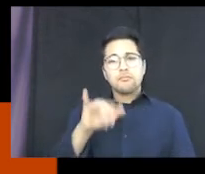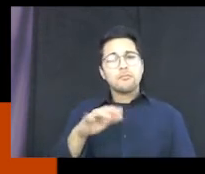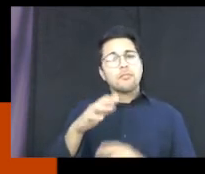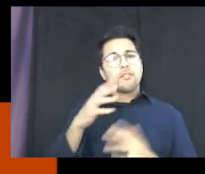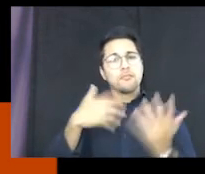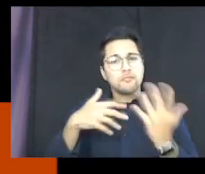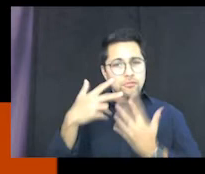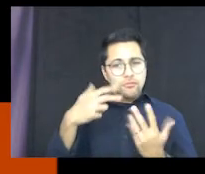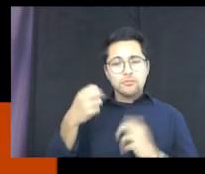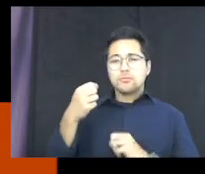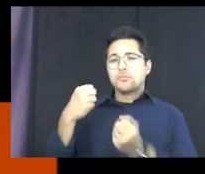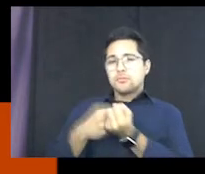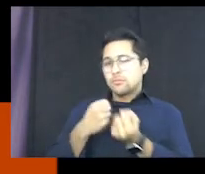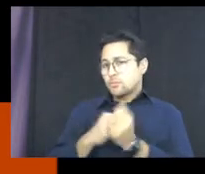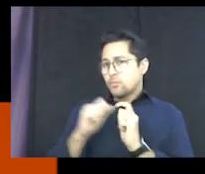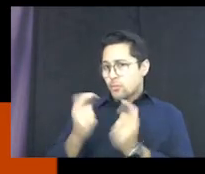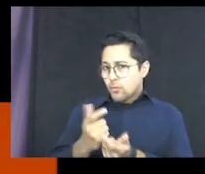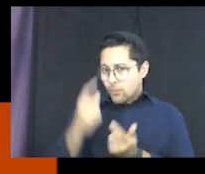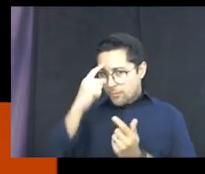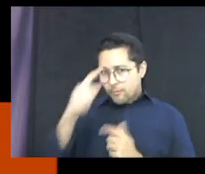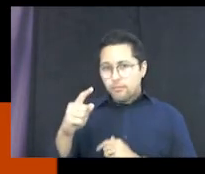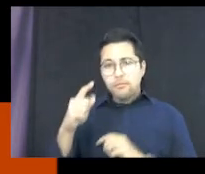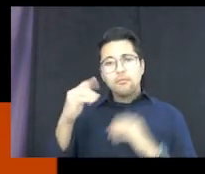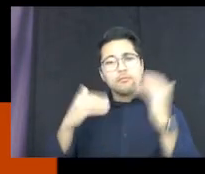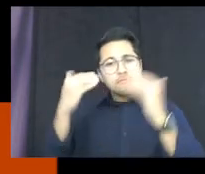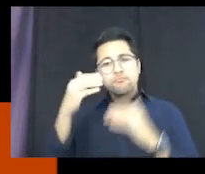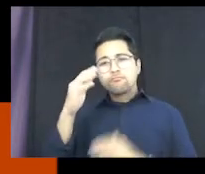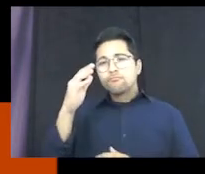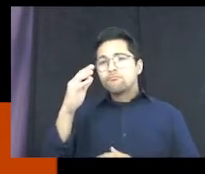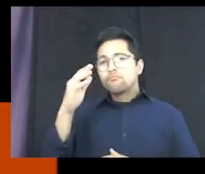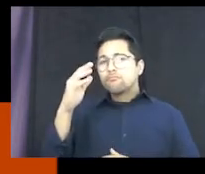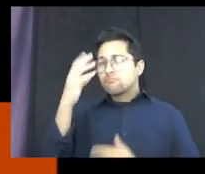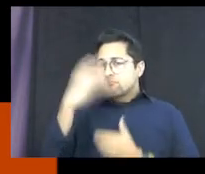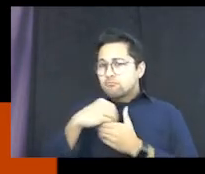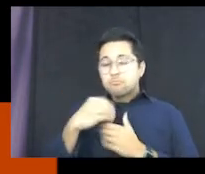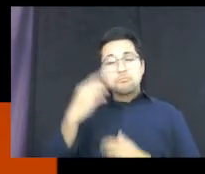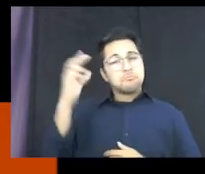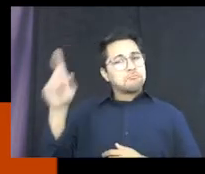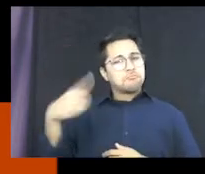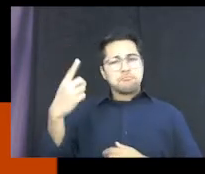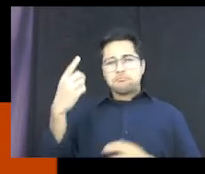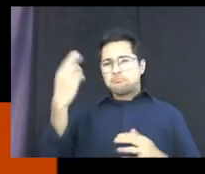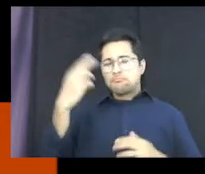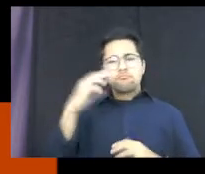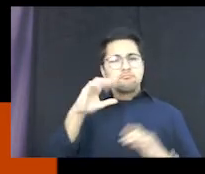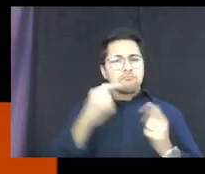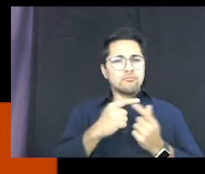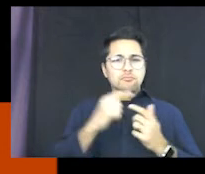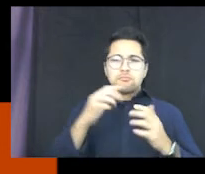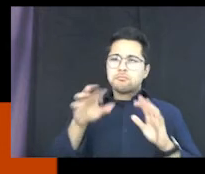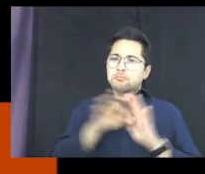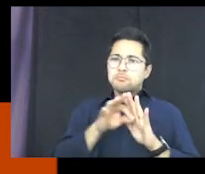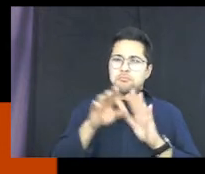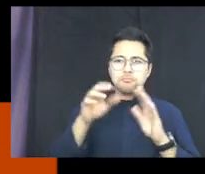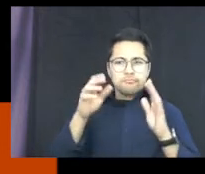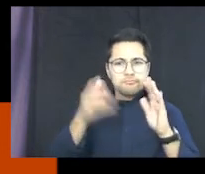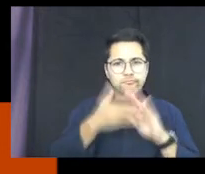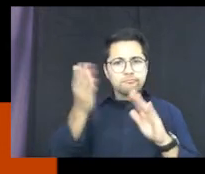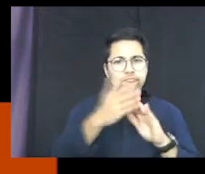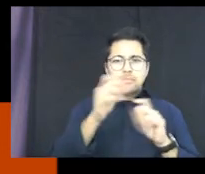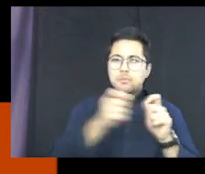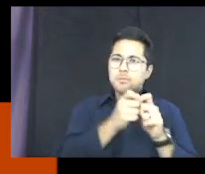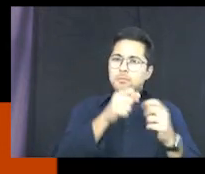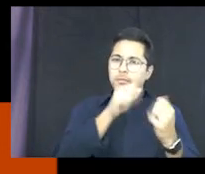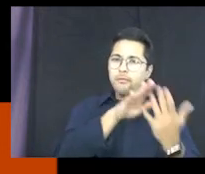or support group for autistic adults. Just because a group chooses to operate in a particular form doesn't make